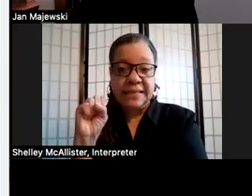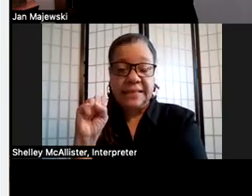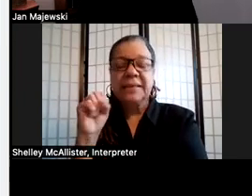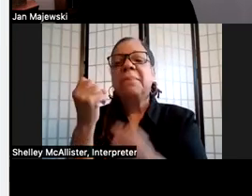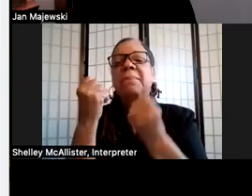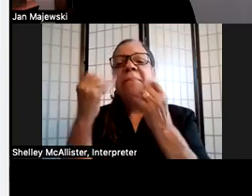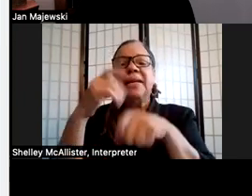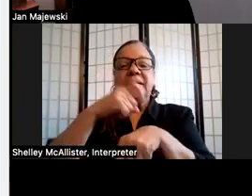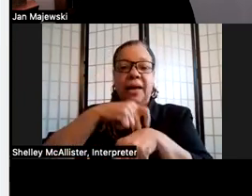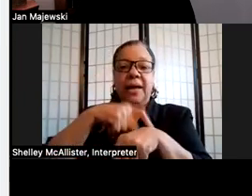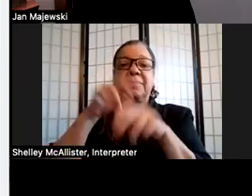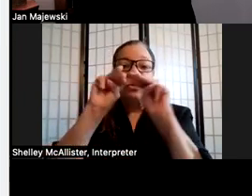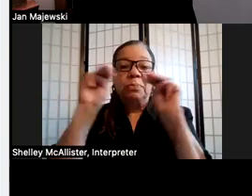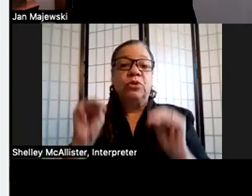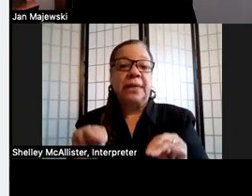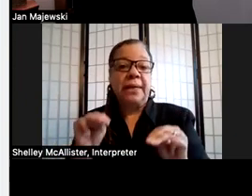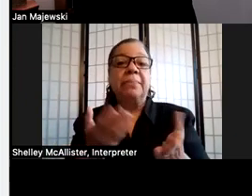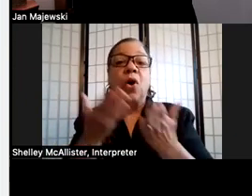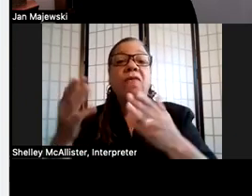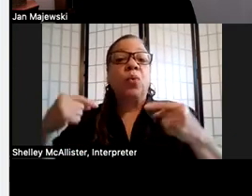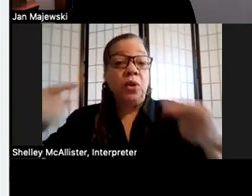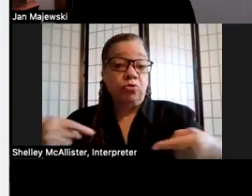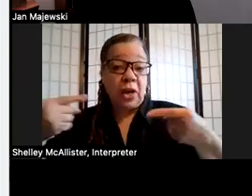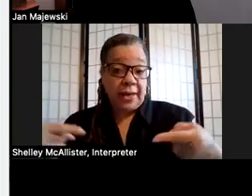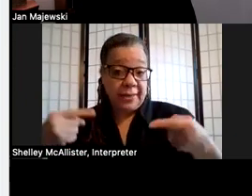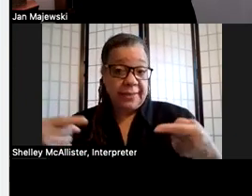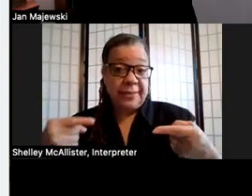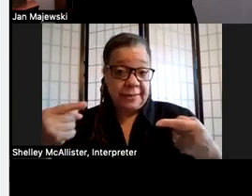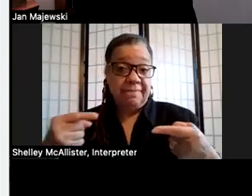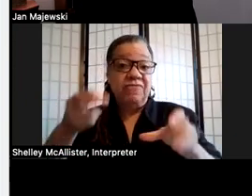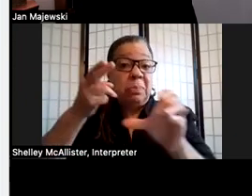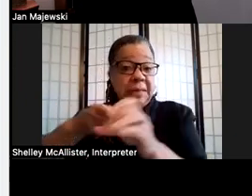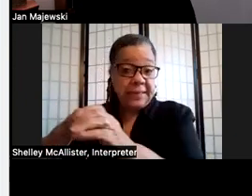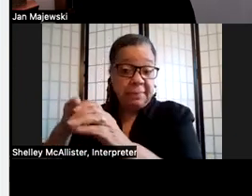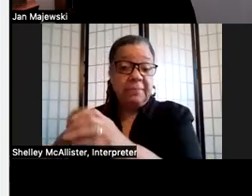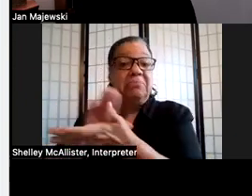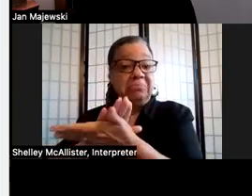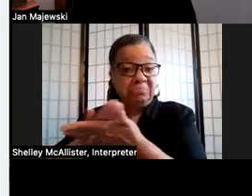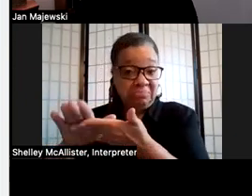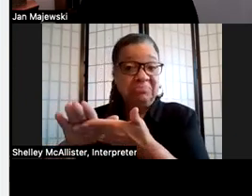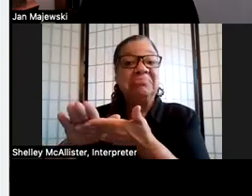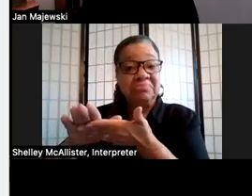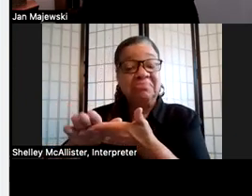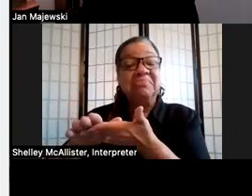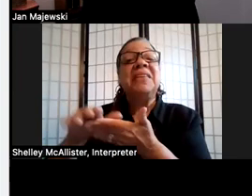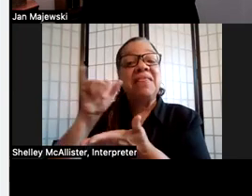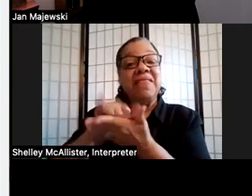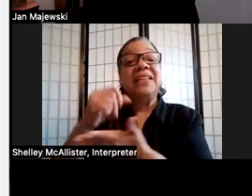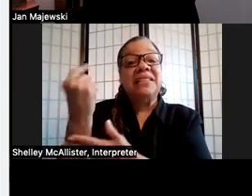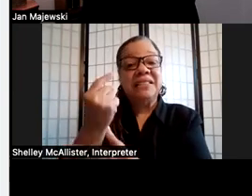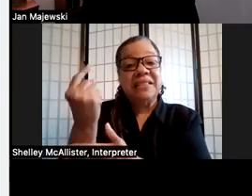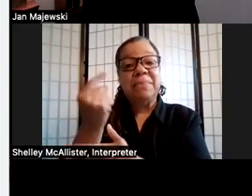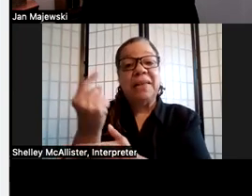in particular will offer wheelchairs as a courtesy. That is a courtesy.